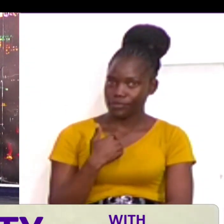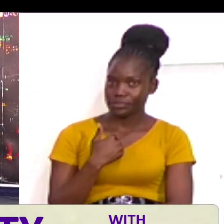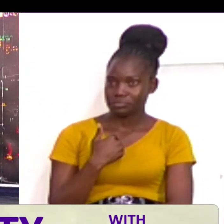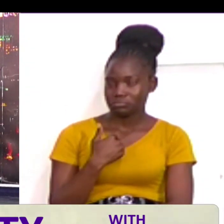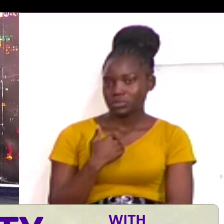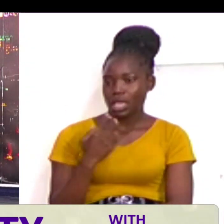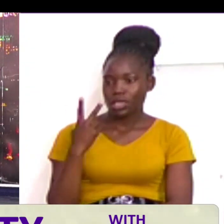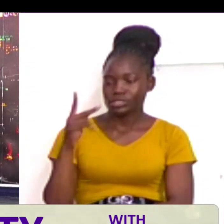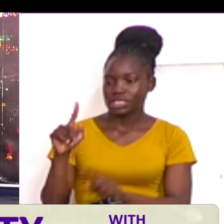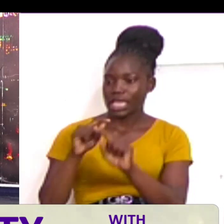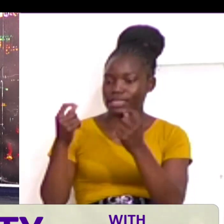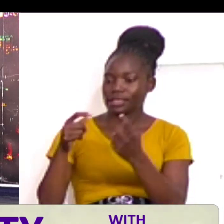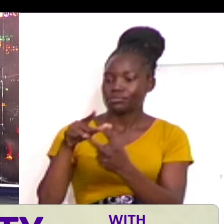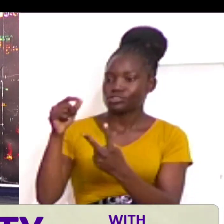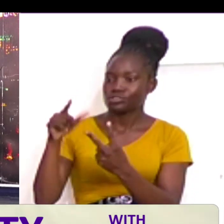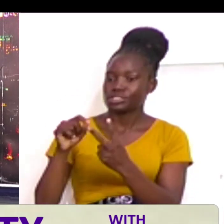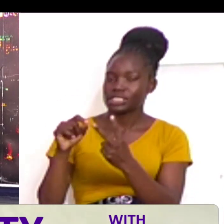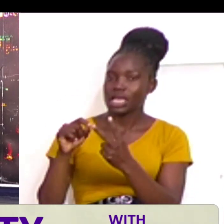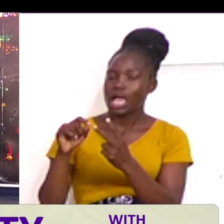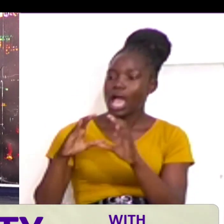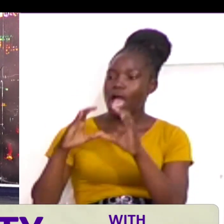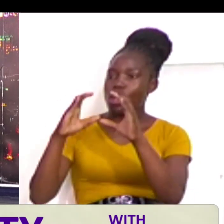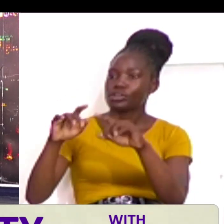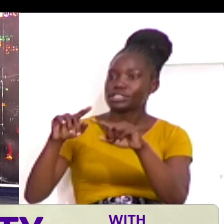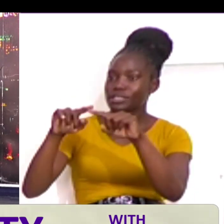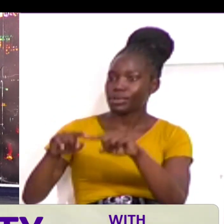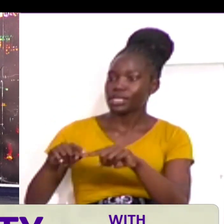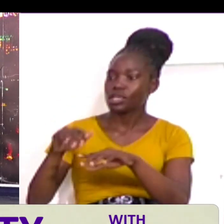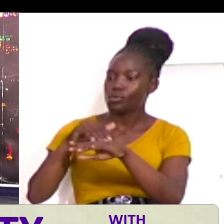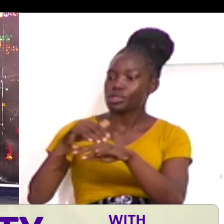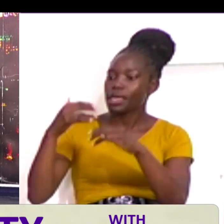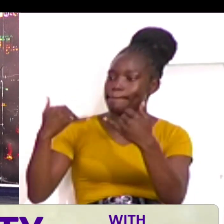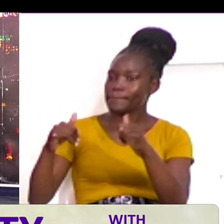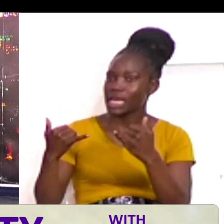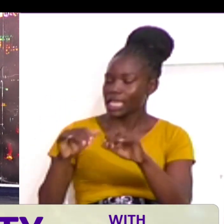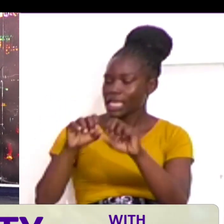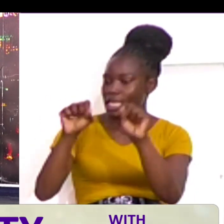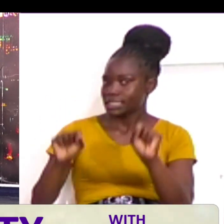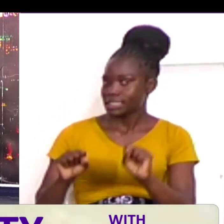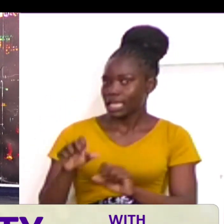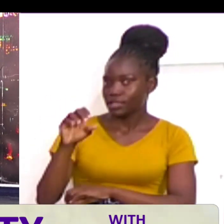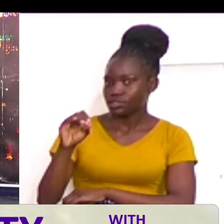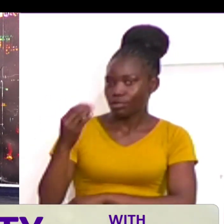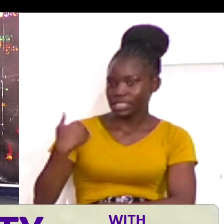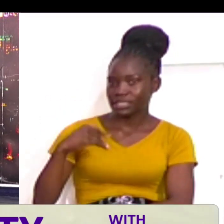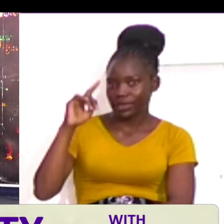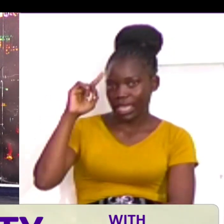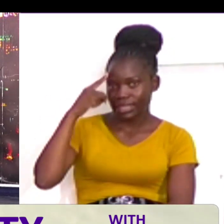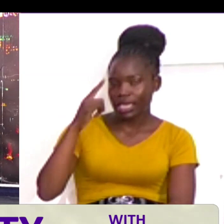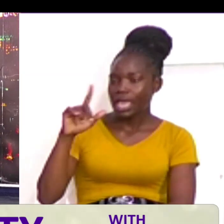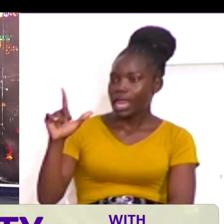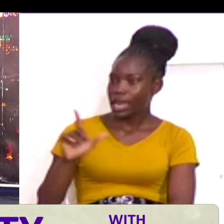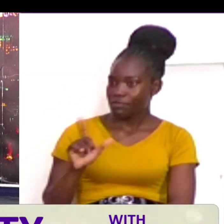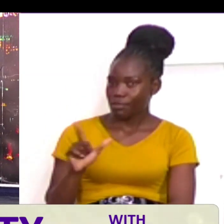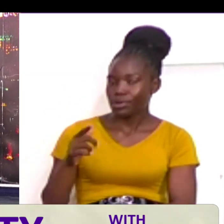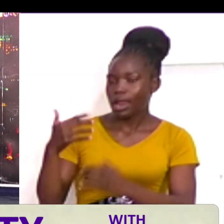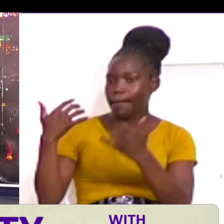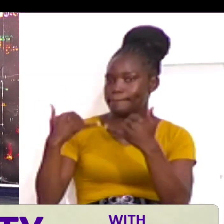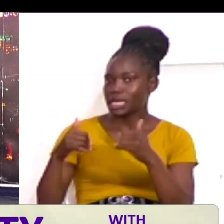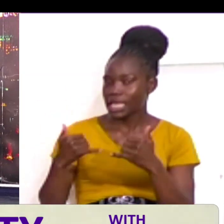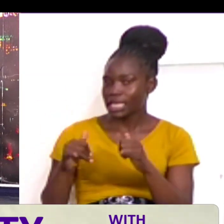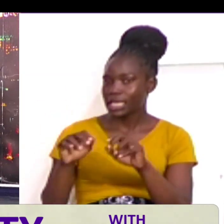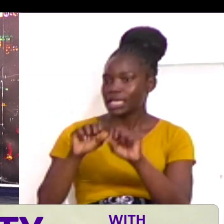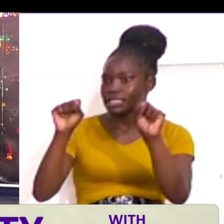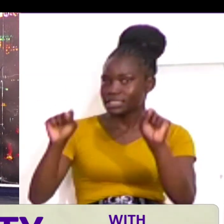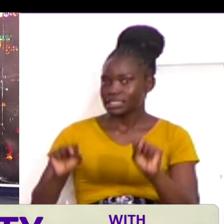a team chooses a coach depending on their playing style. So I think Liverpool's playing style and that